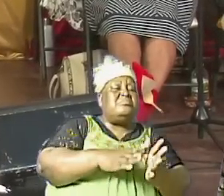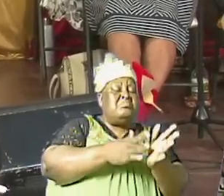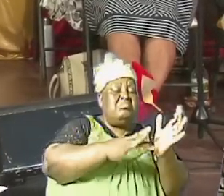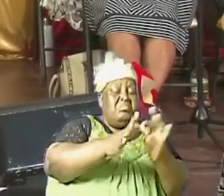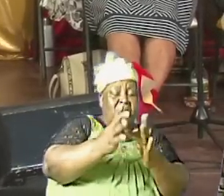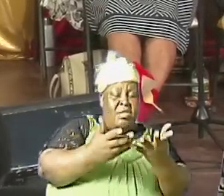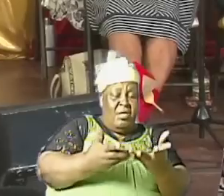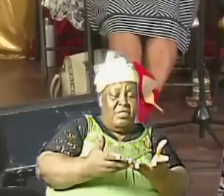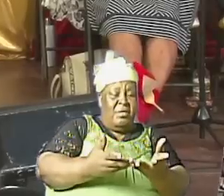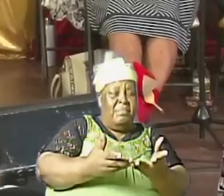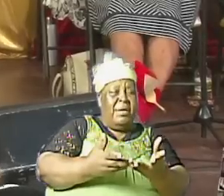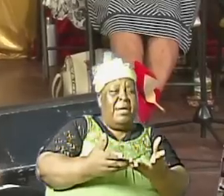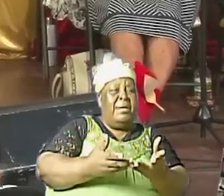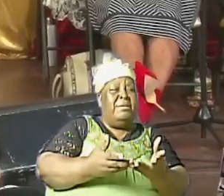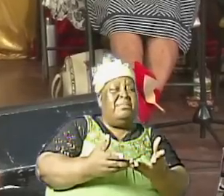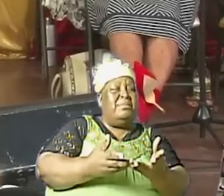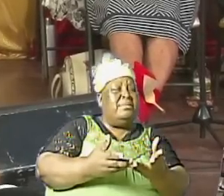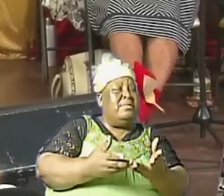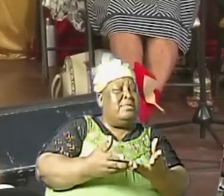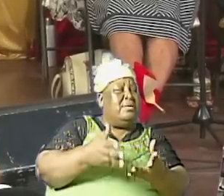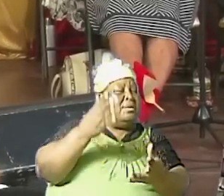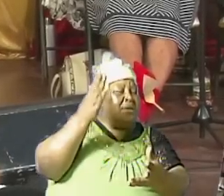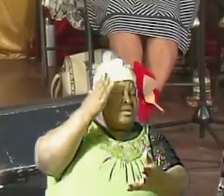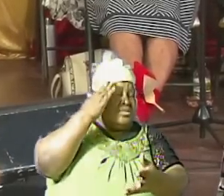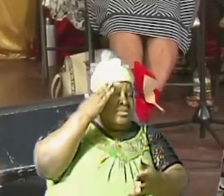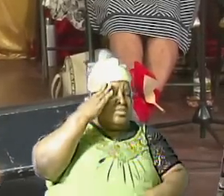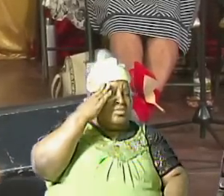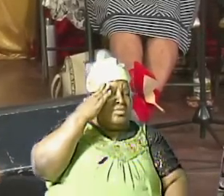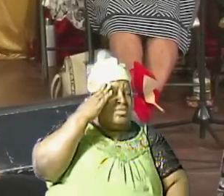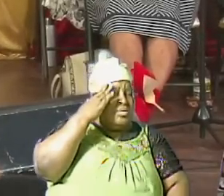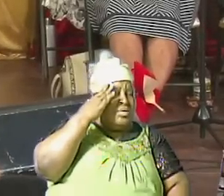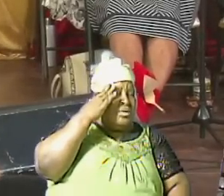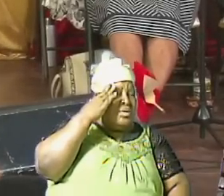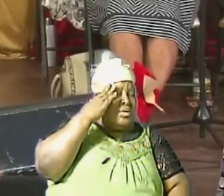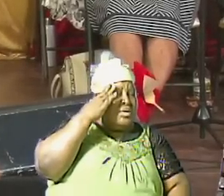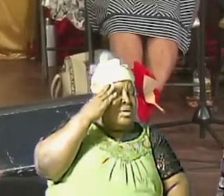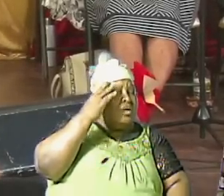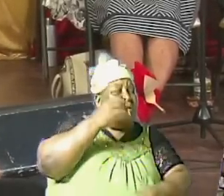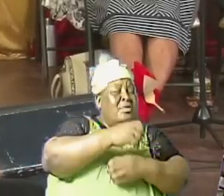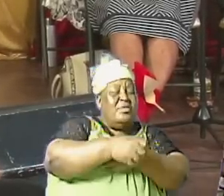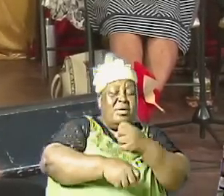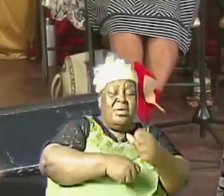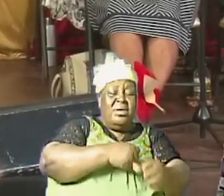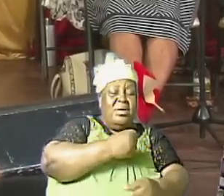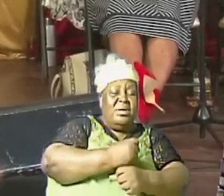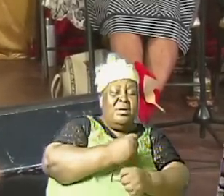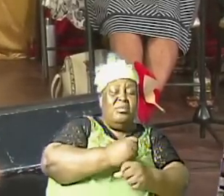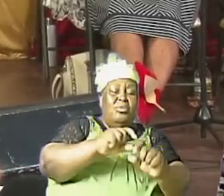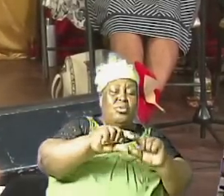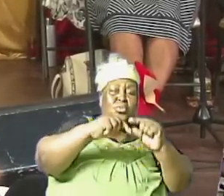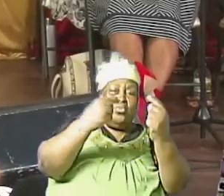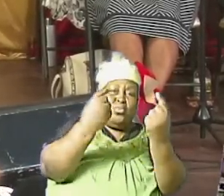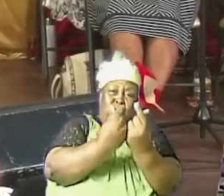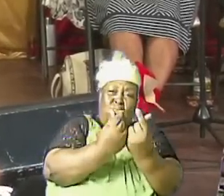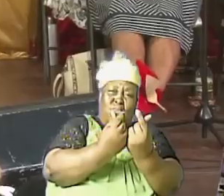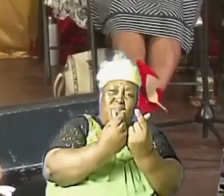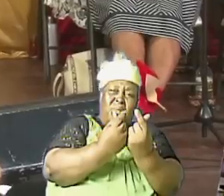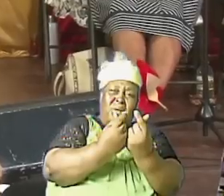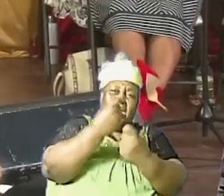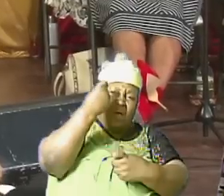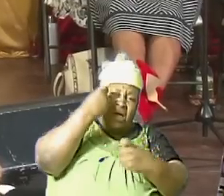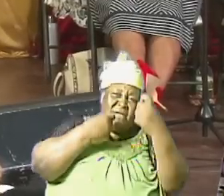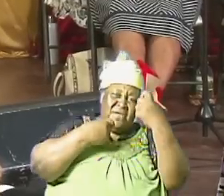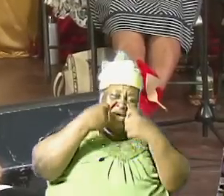the Bible let us know that here was a group of